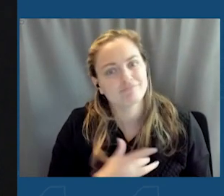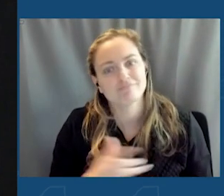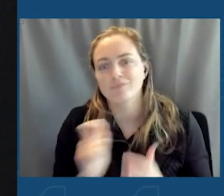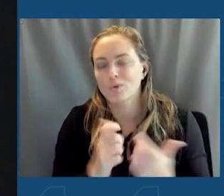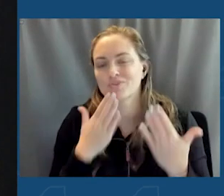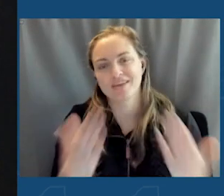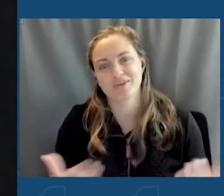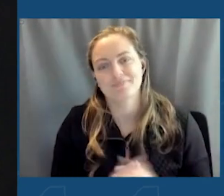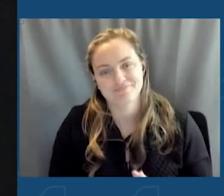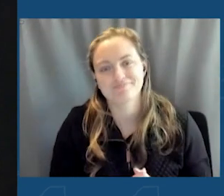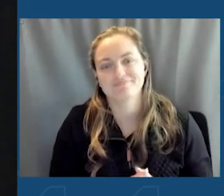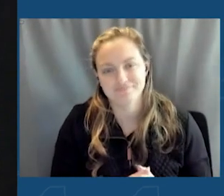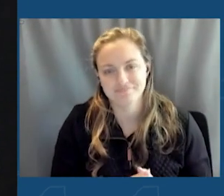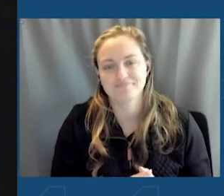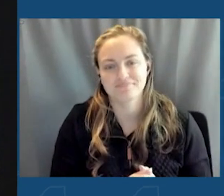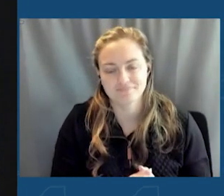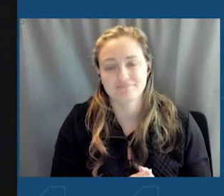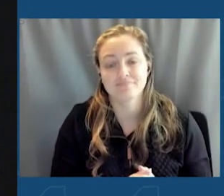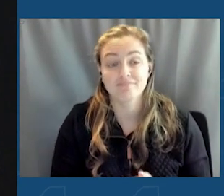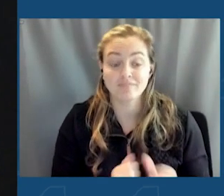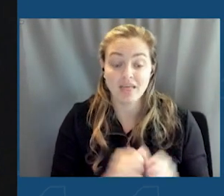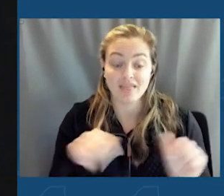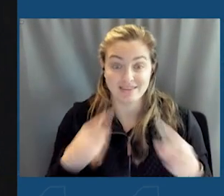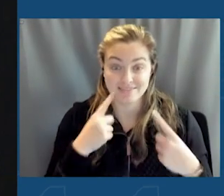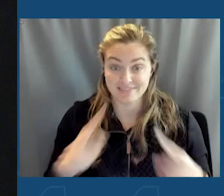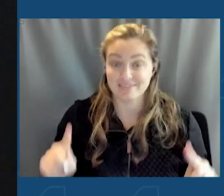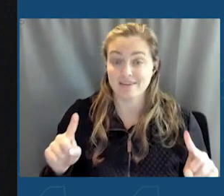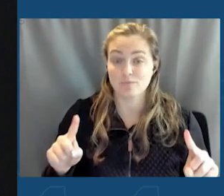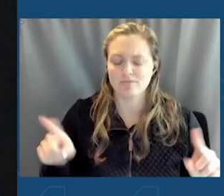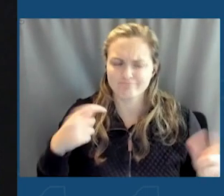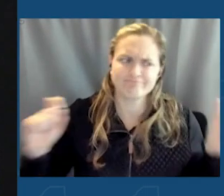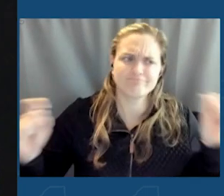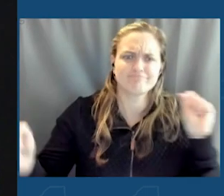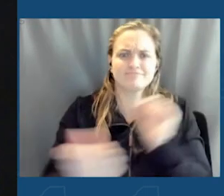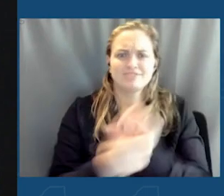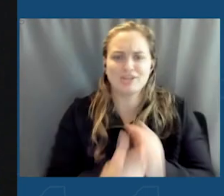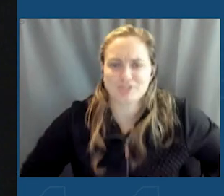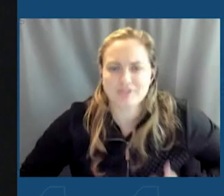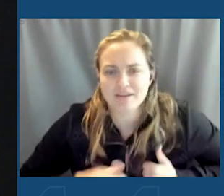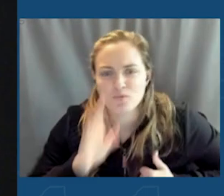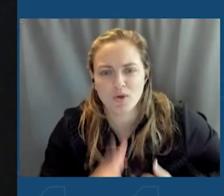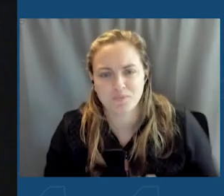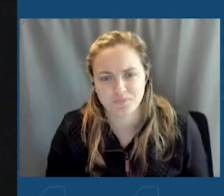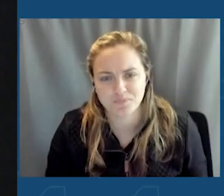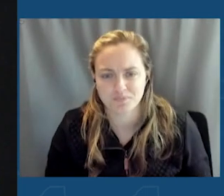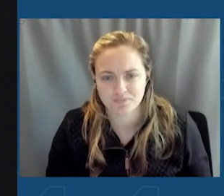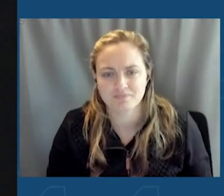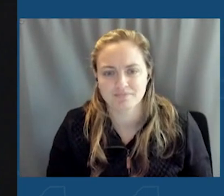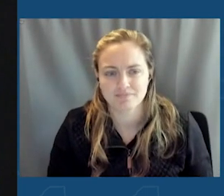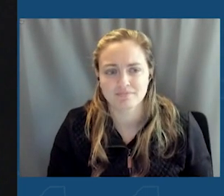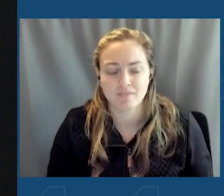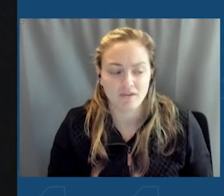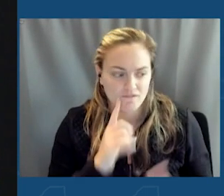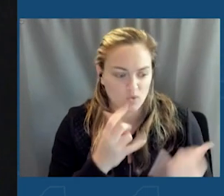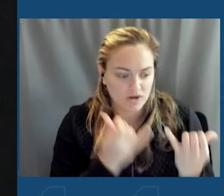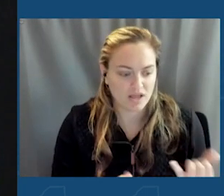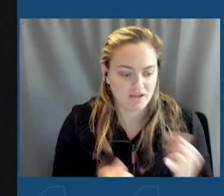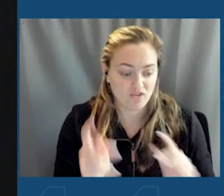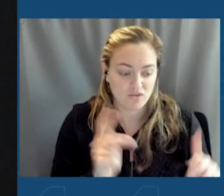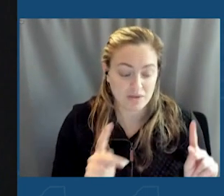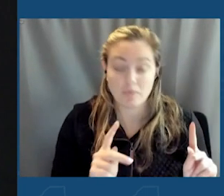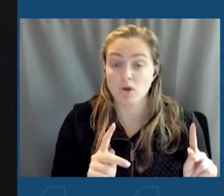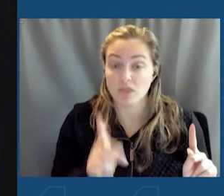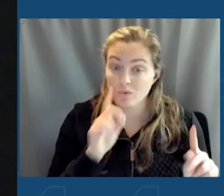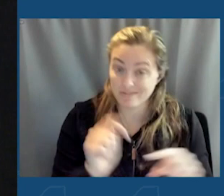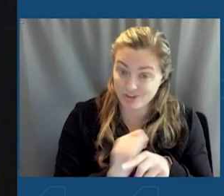you. Because with this announcement, we're changing lives. We're changing lives today for the people who get this training,